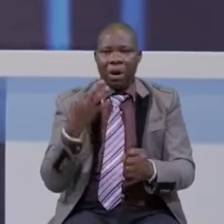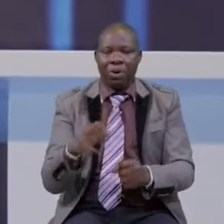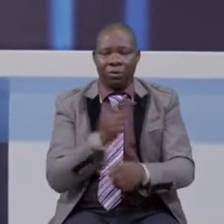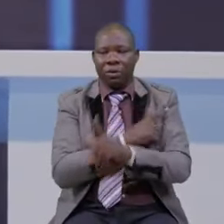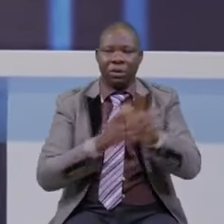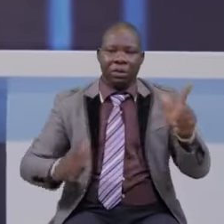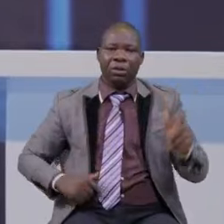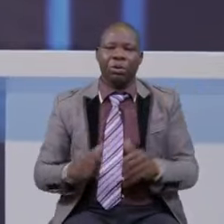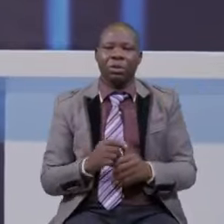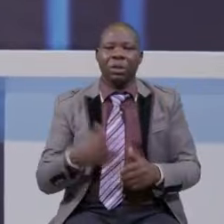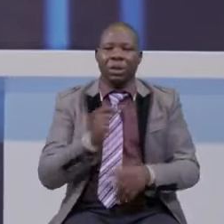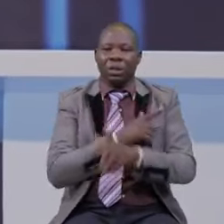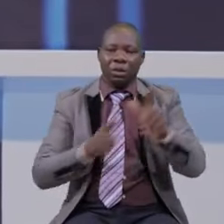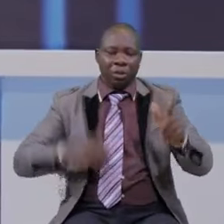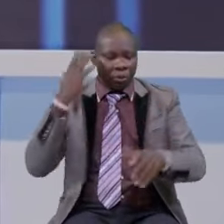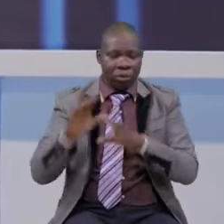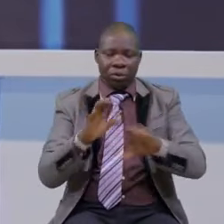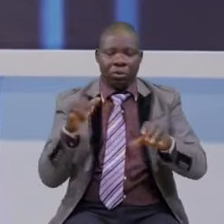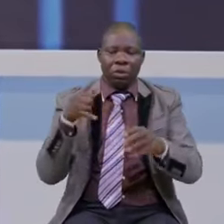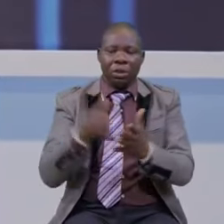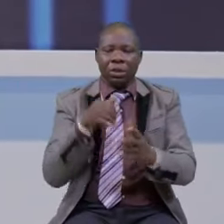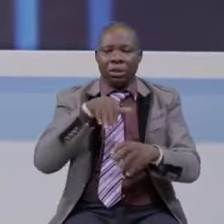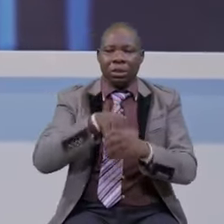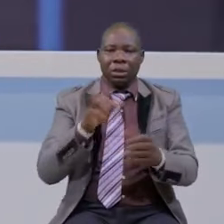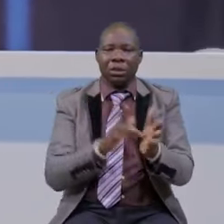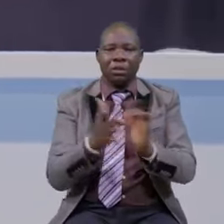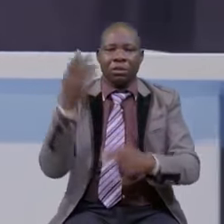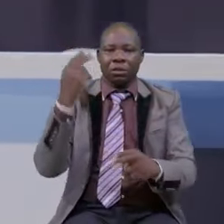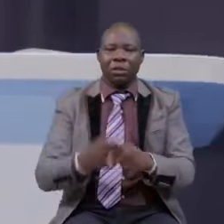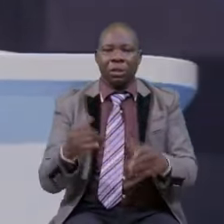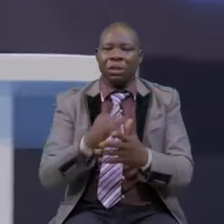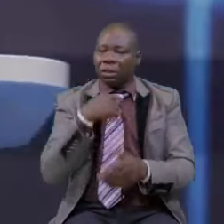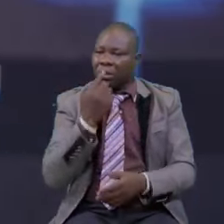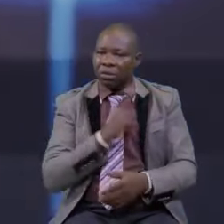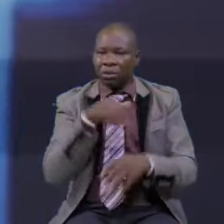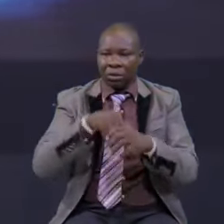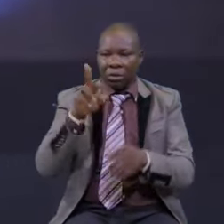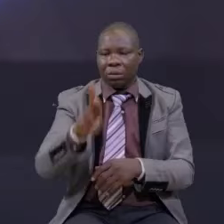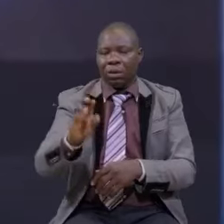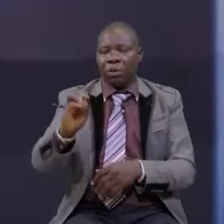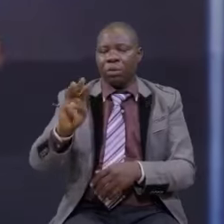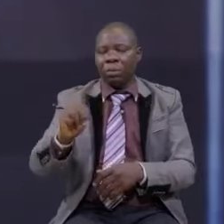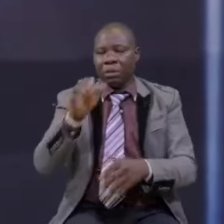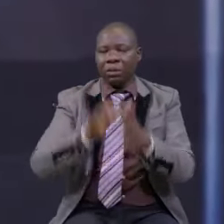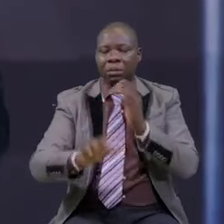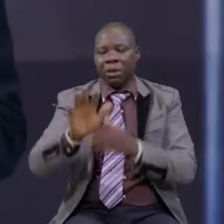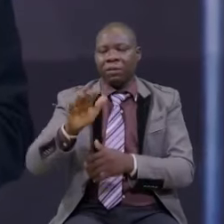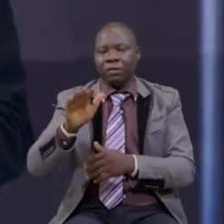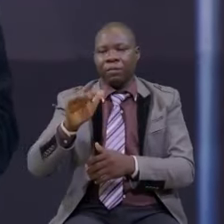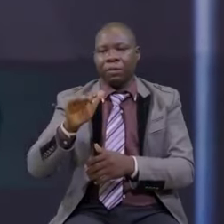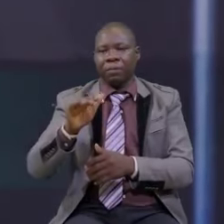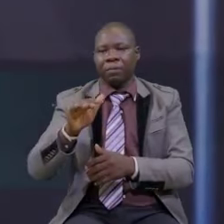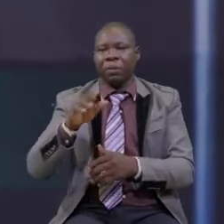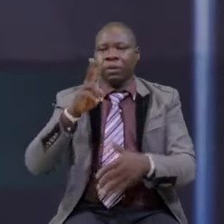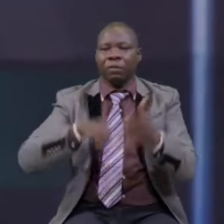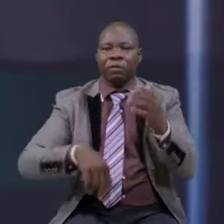Lord. The Lord will do it in Jesus' name. It tells us in Romans chapter 15. And I'm reading here from